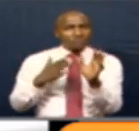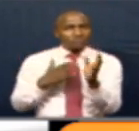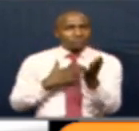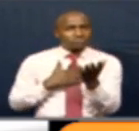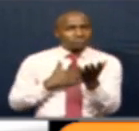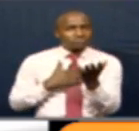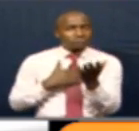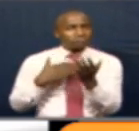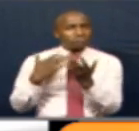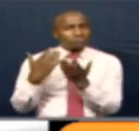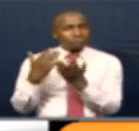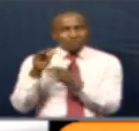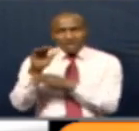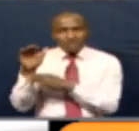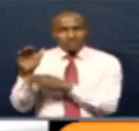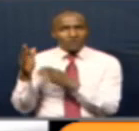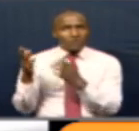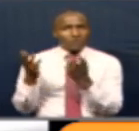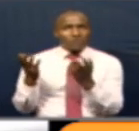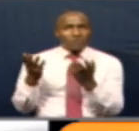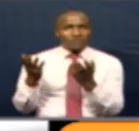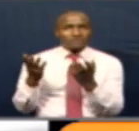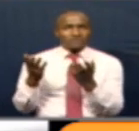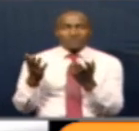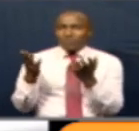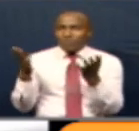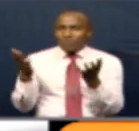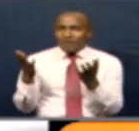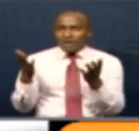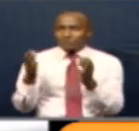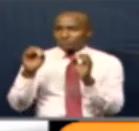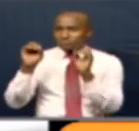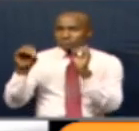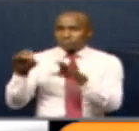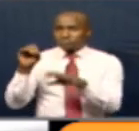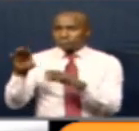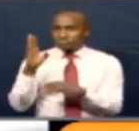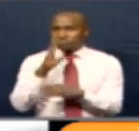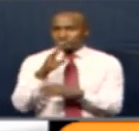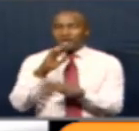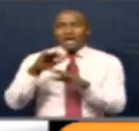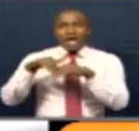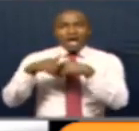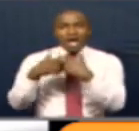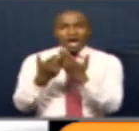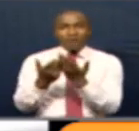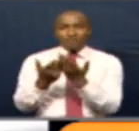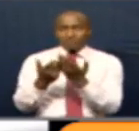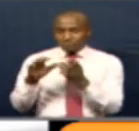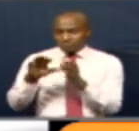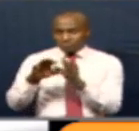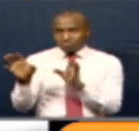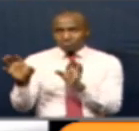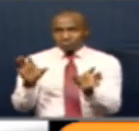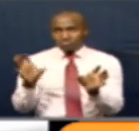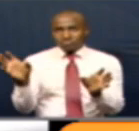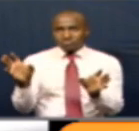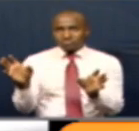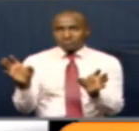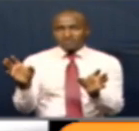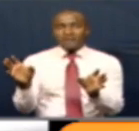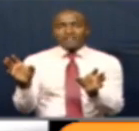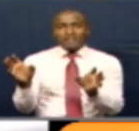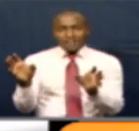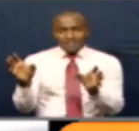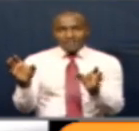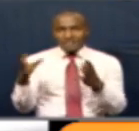of citizens in terms of where to dump garbage, how to segregate their garbage, and best still, for the